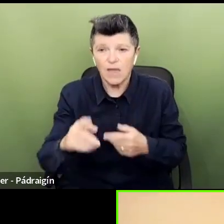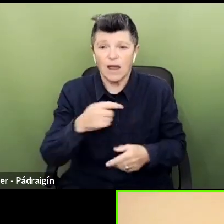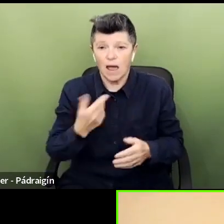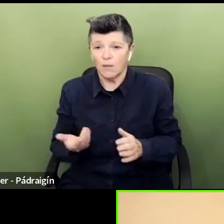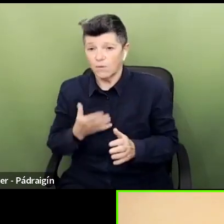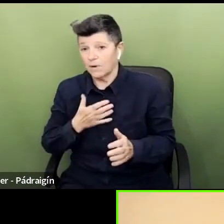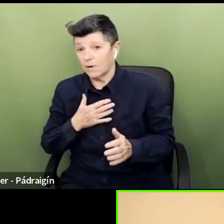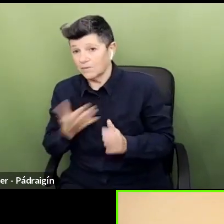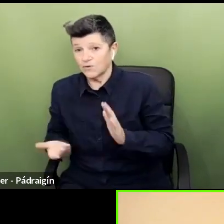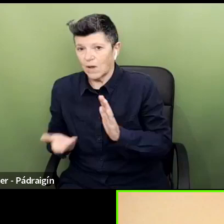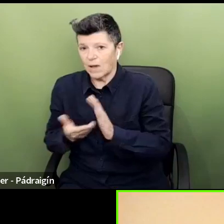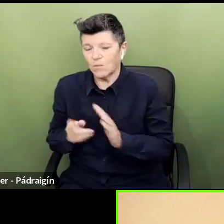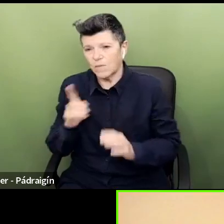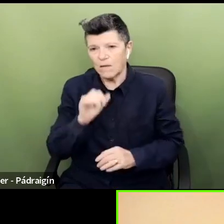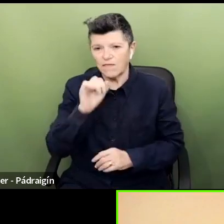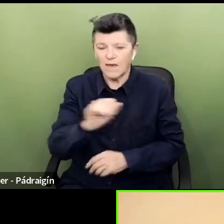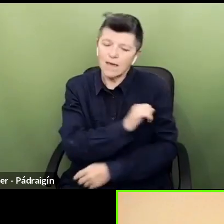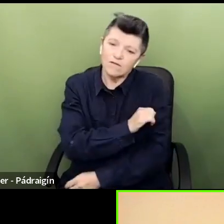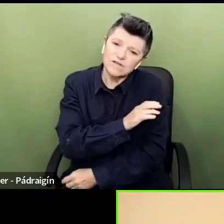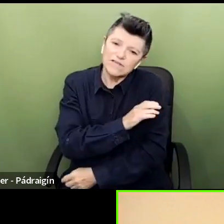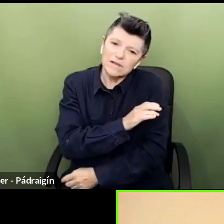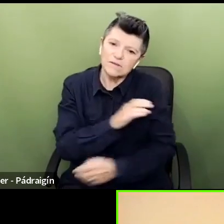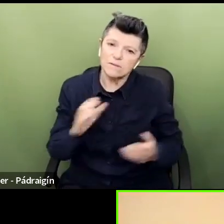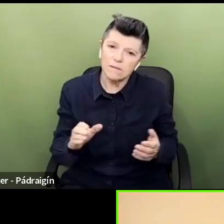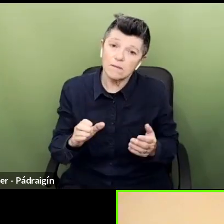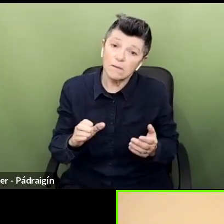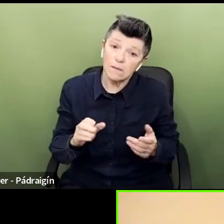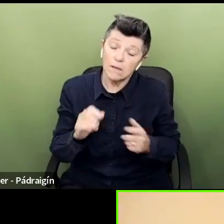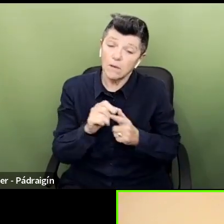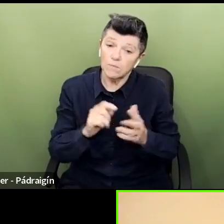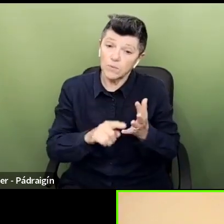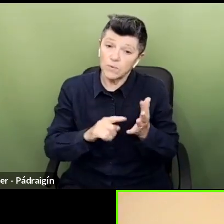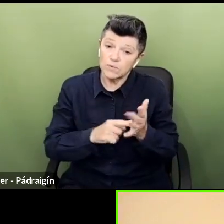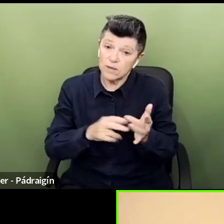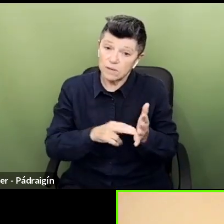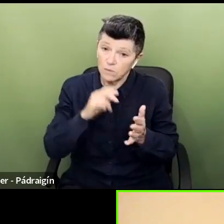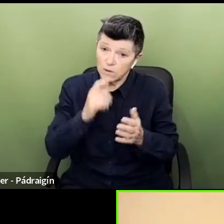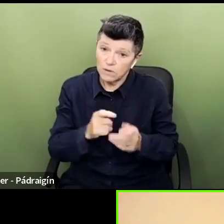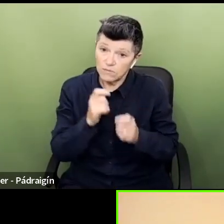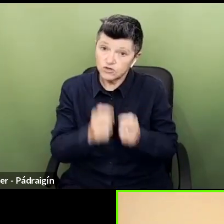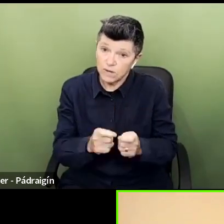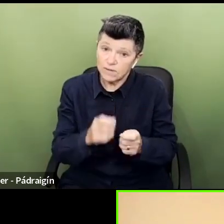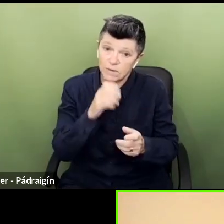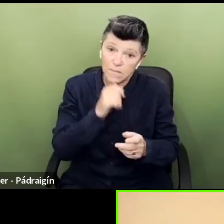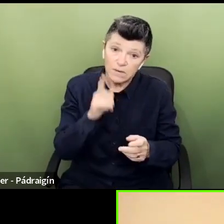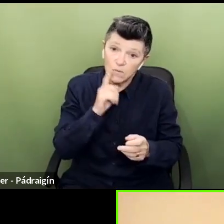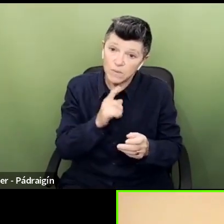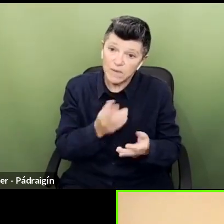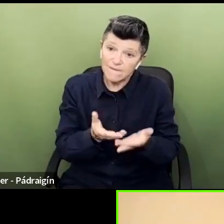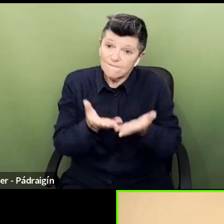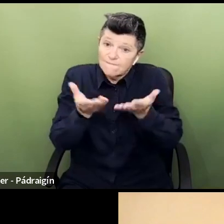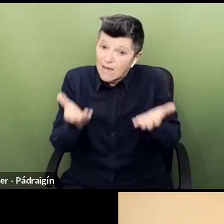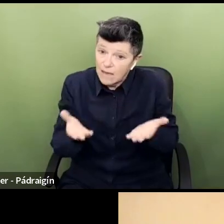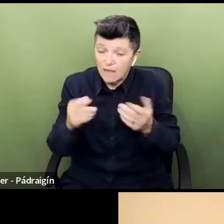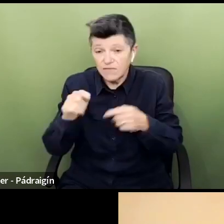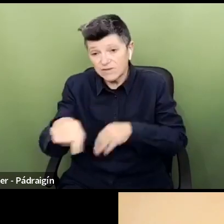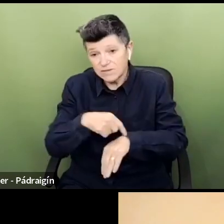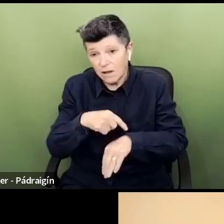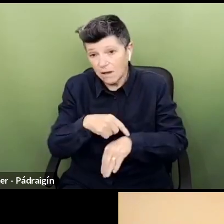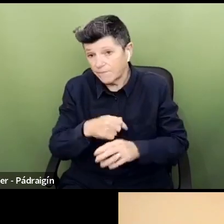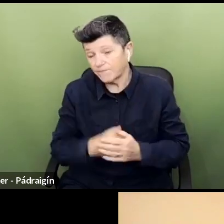about, would Putin treat men and women fairly this time? That's